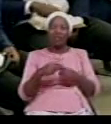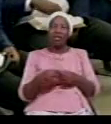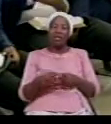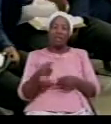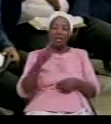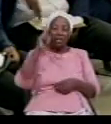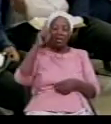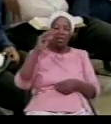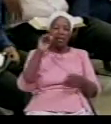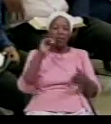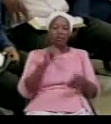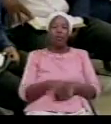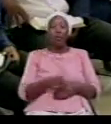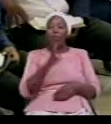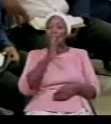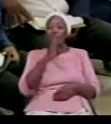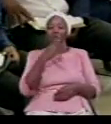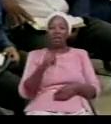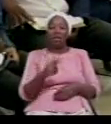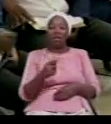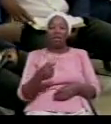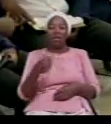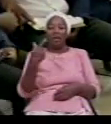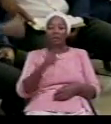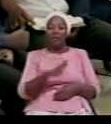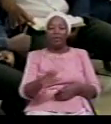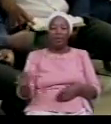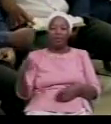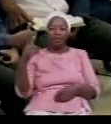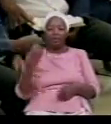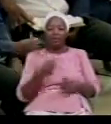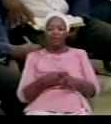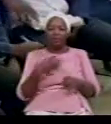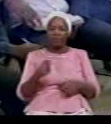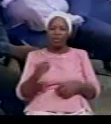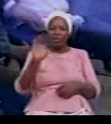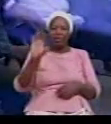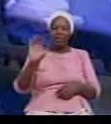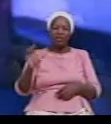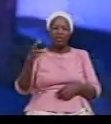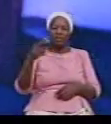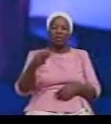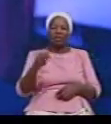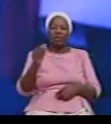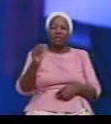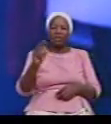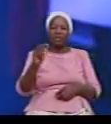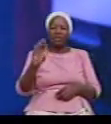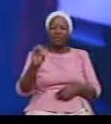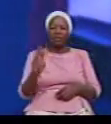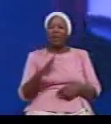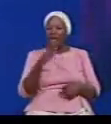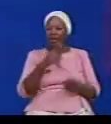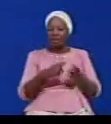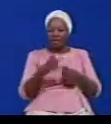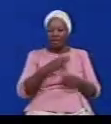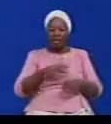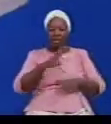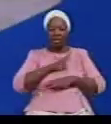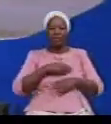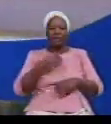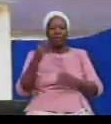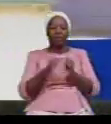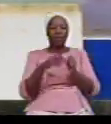watereth the hills from his chambers. The earth is satisfied with the fruit.